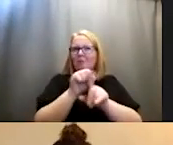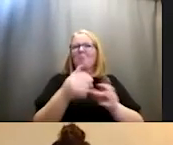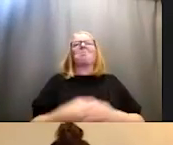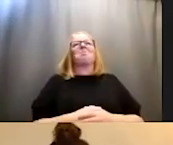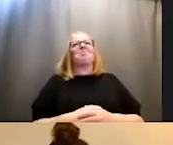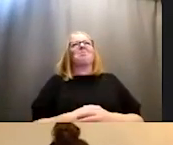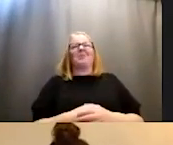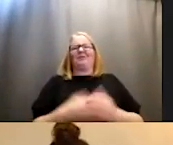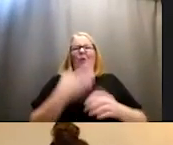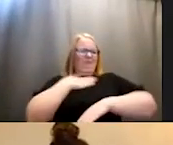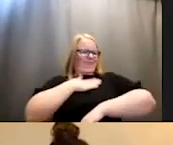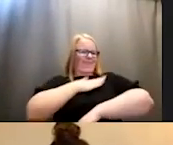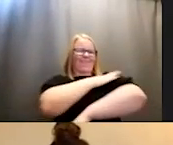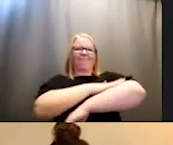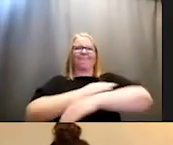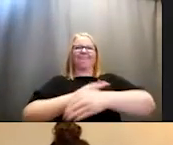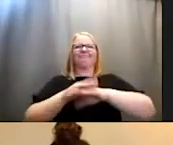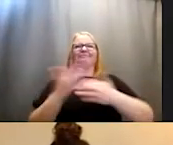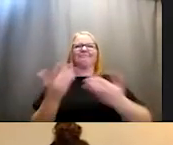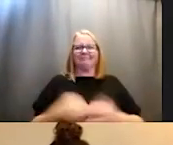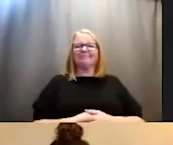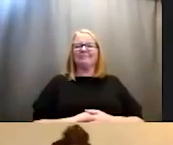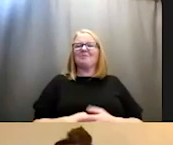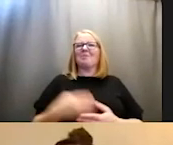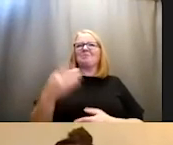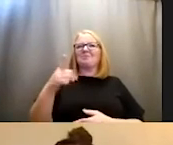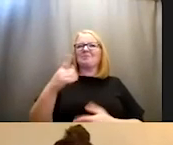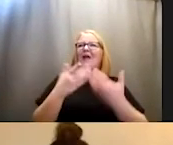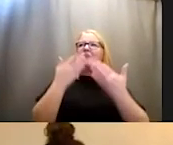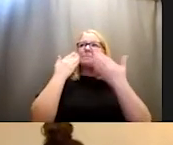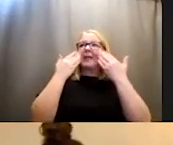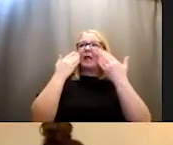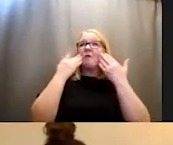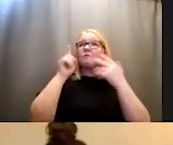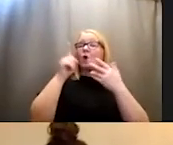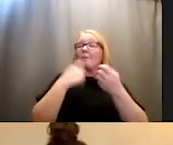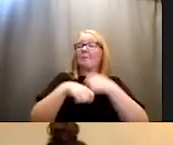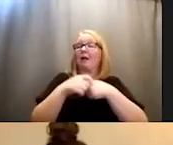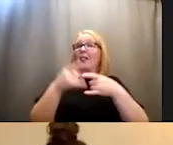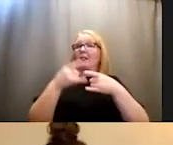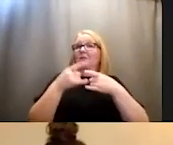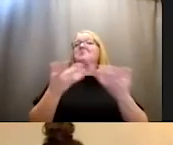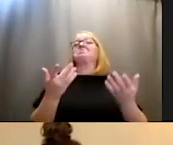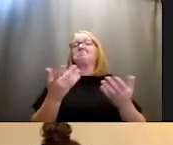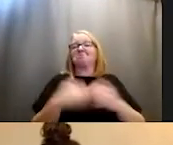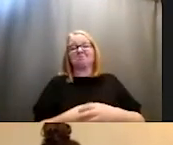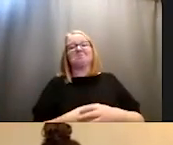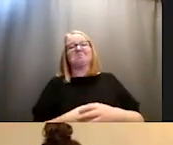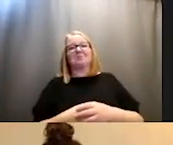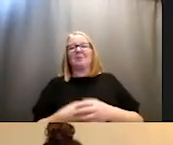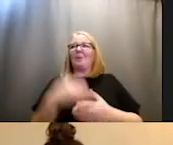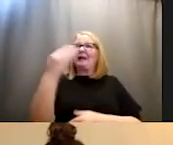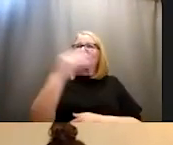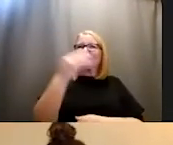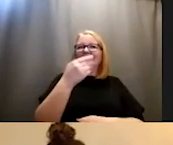In 1971, one of my favourite ranges, Makeup to Make Love In. And in 1973,